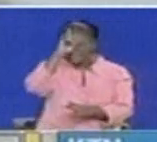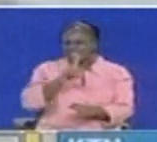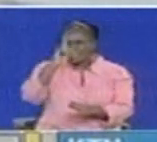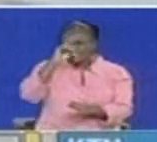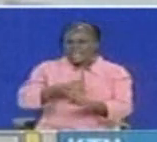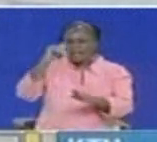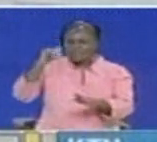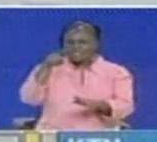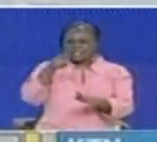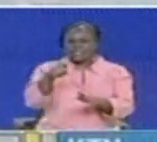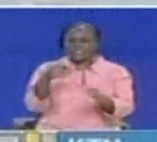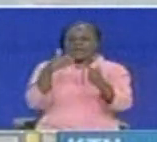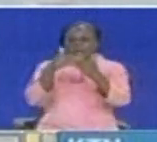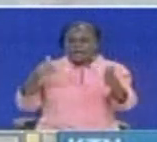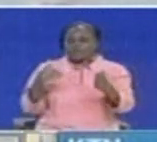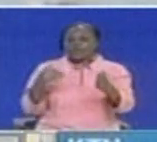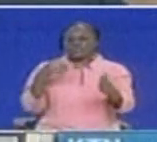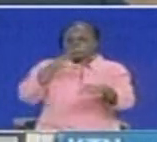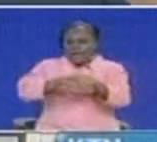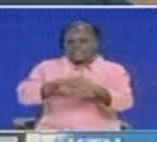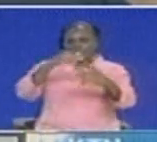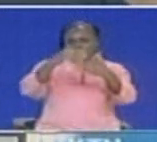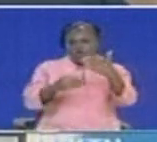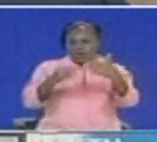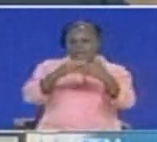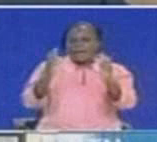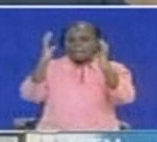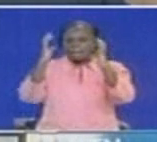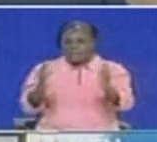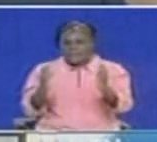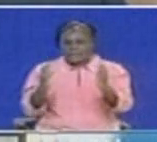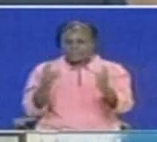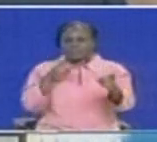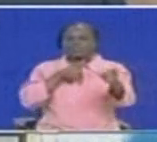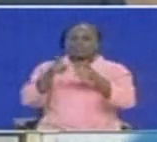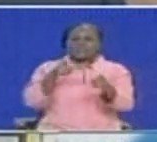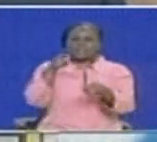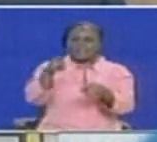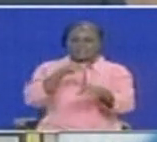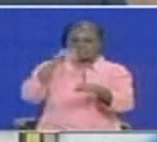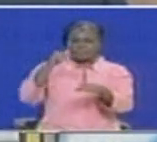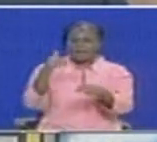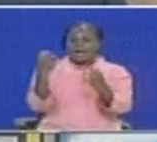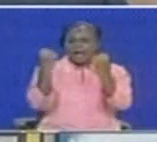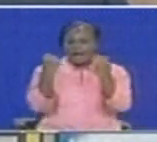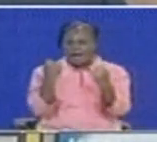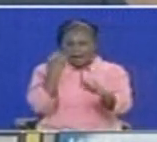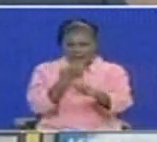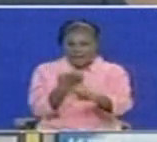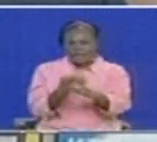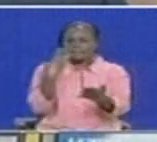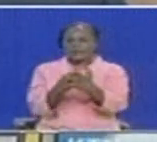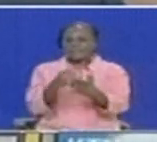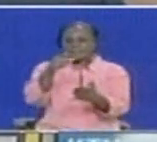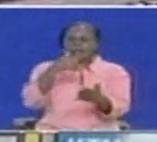denying Kenya the golden chance to harvest dollars. The biggest aspect is because tourism is hard currency. So, of course, there will